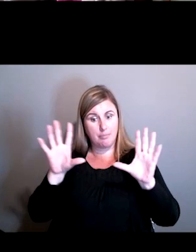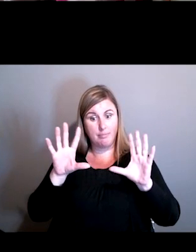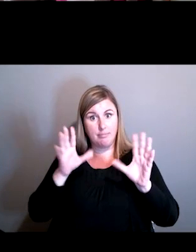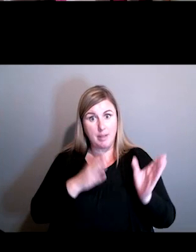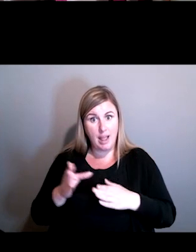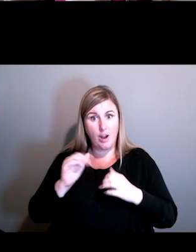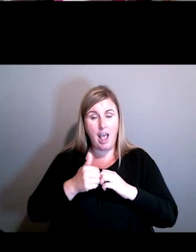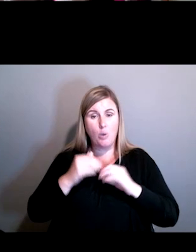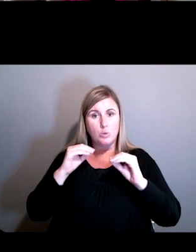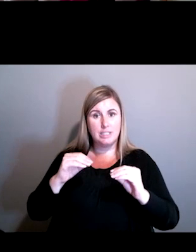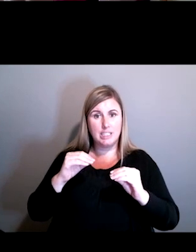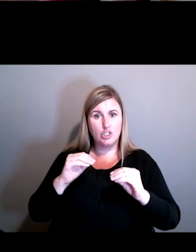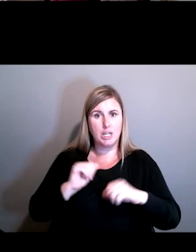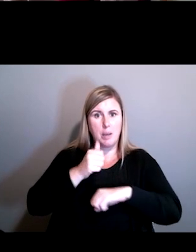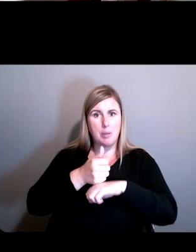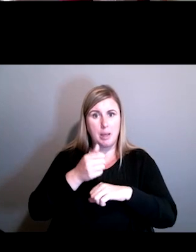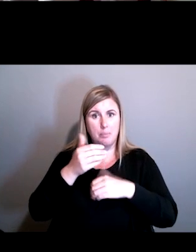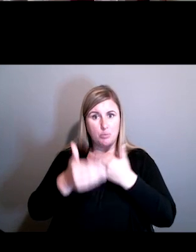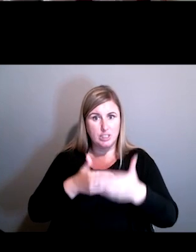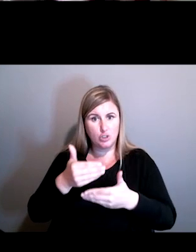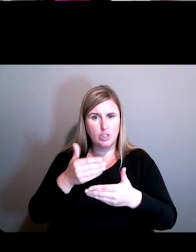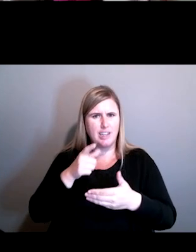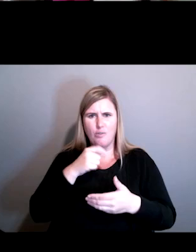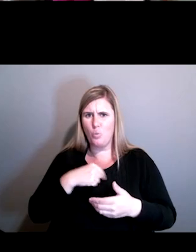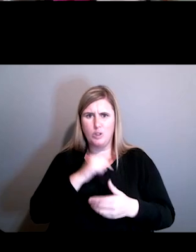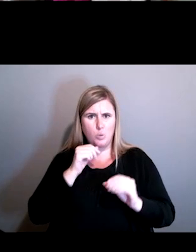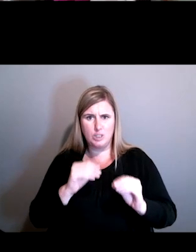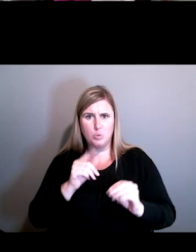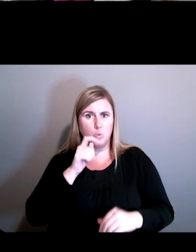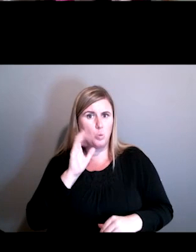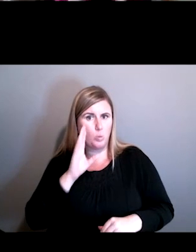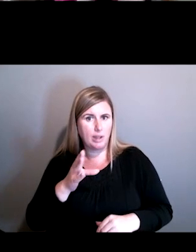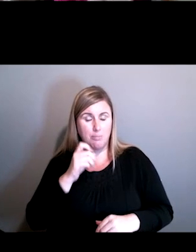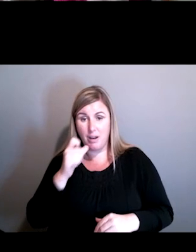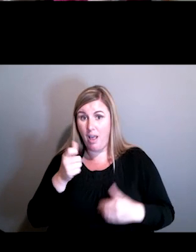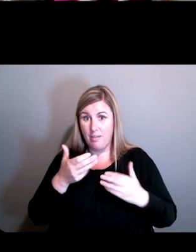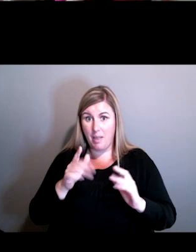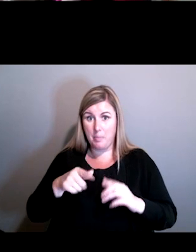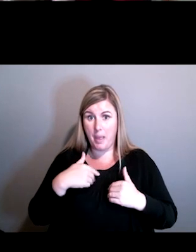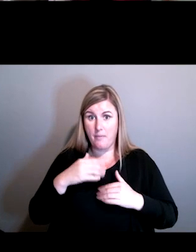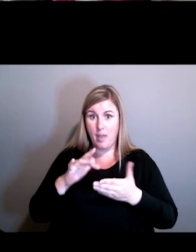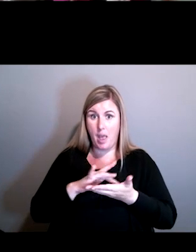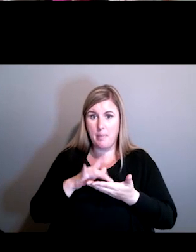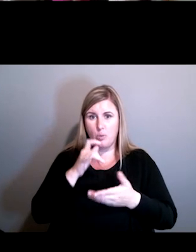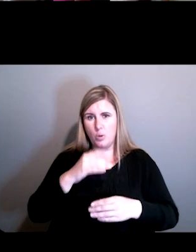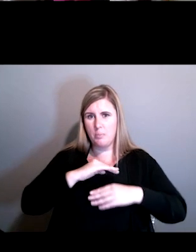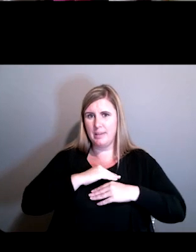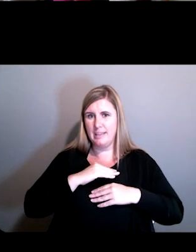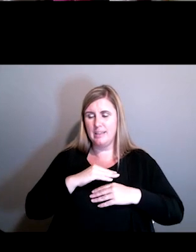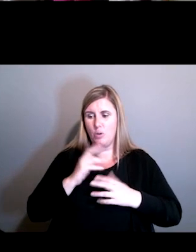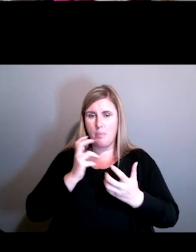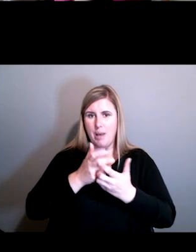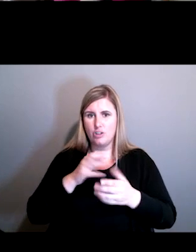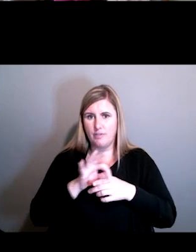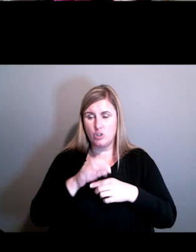these skills, who will? So just by not letting them have that iPad, we don't meet the function or match the function. We're just saying no